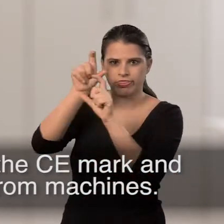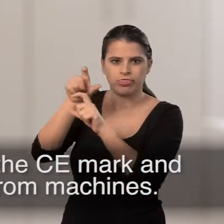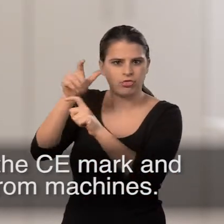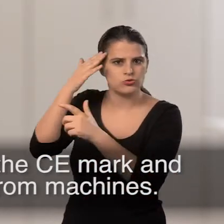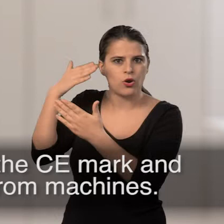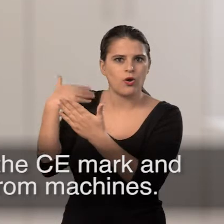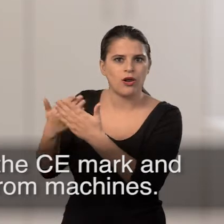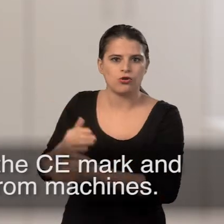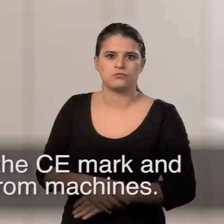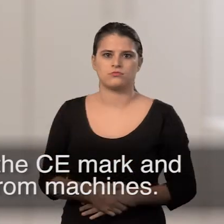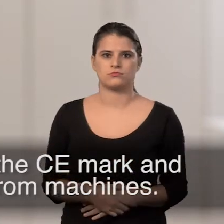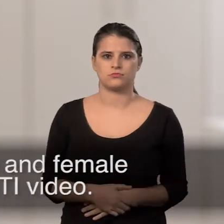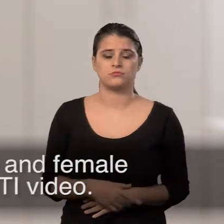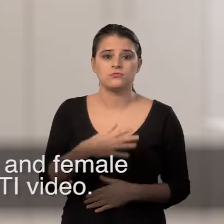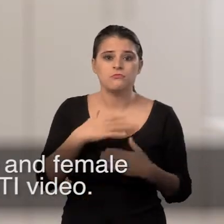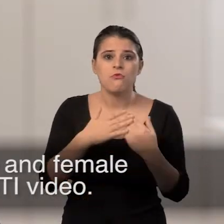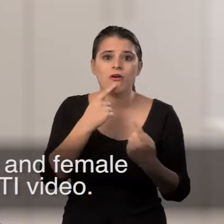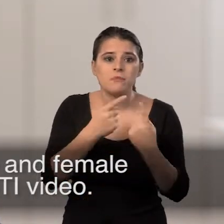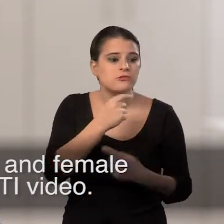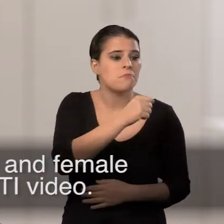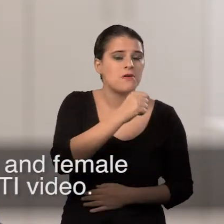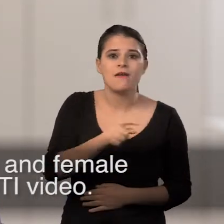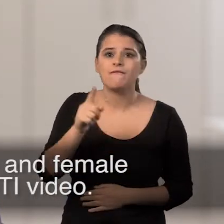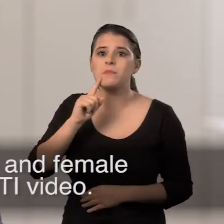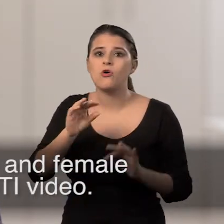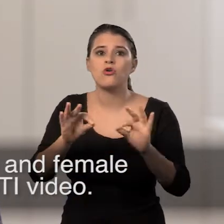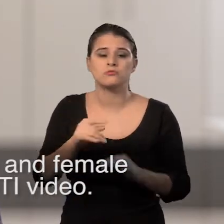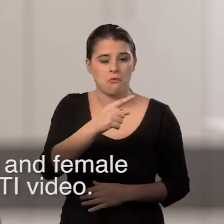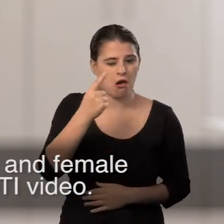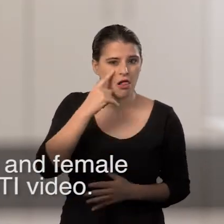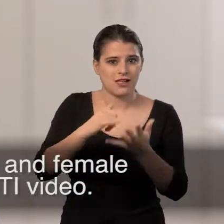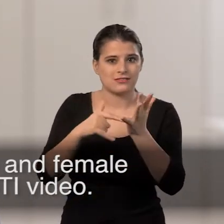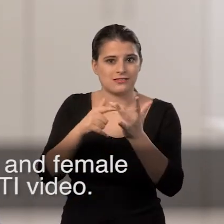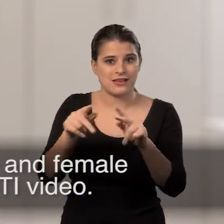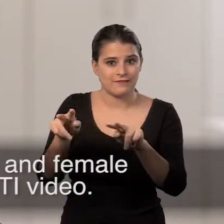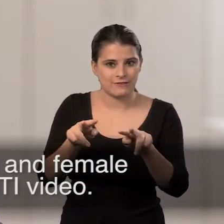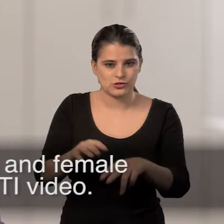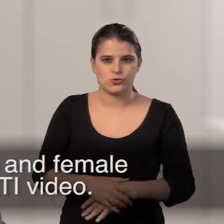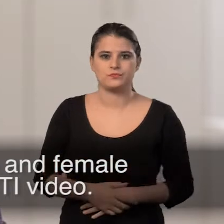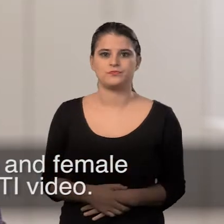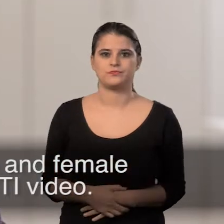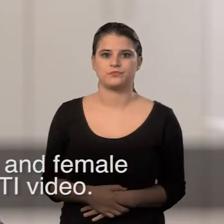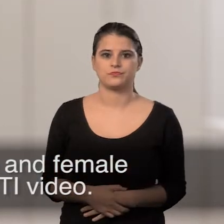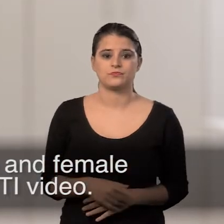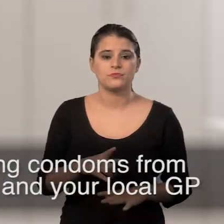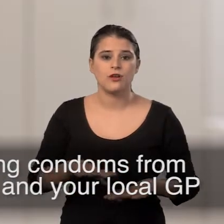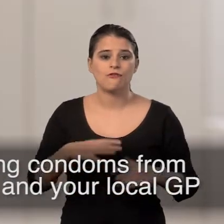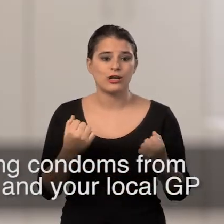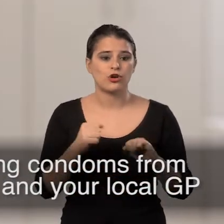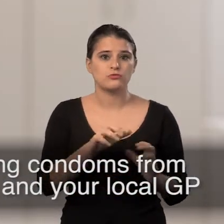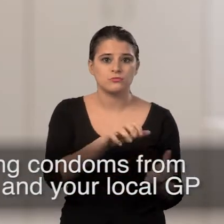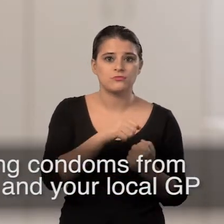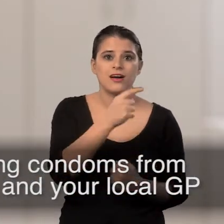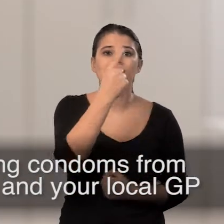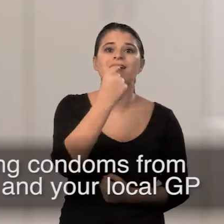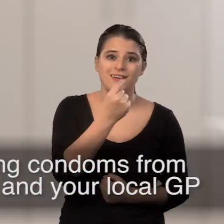them from machines. For more information about male and female condoms, please watch our STI video. You can